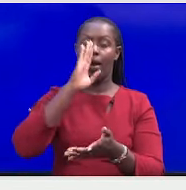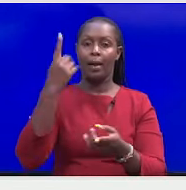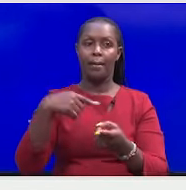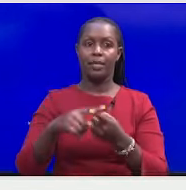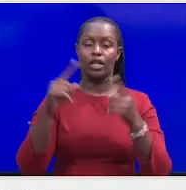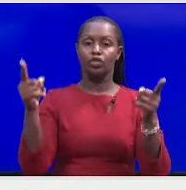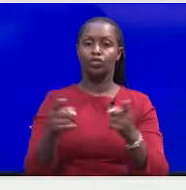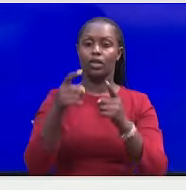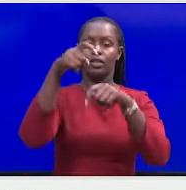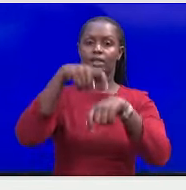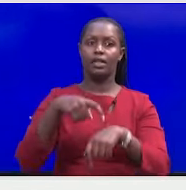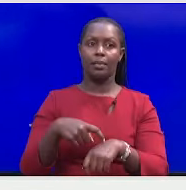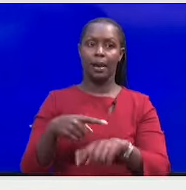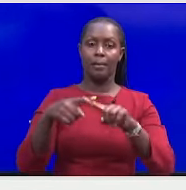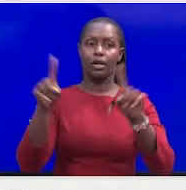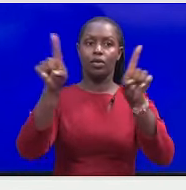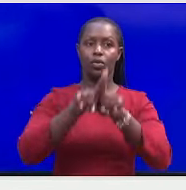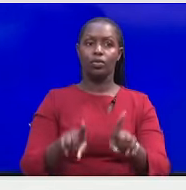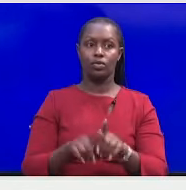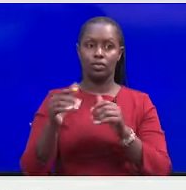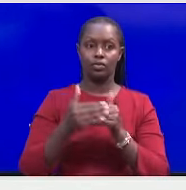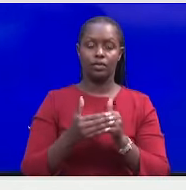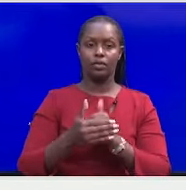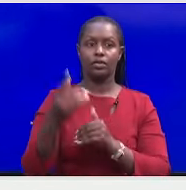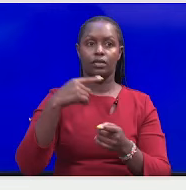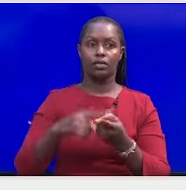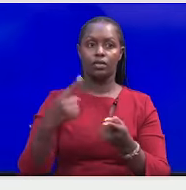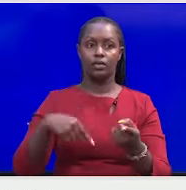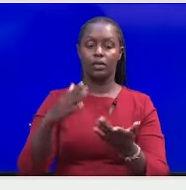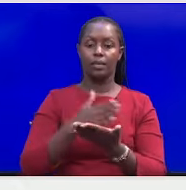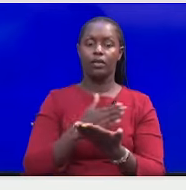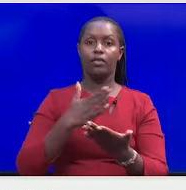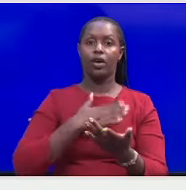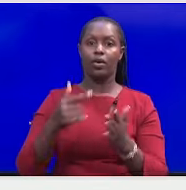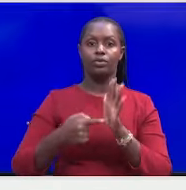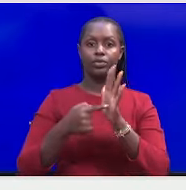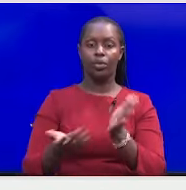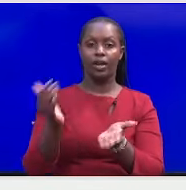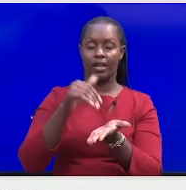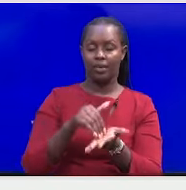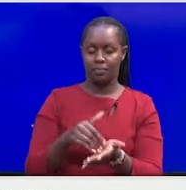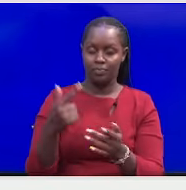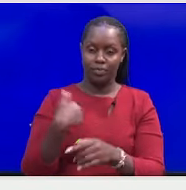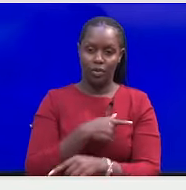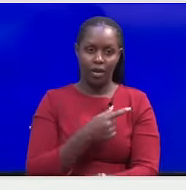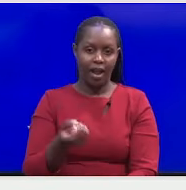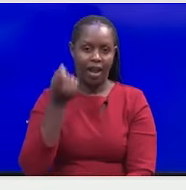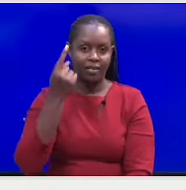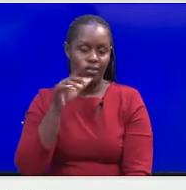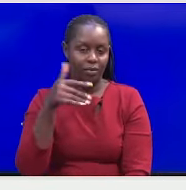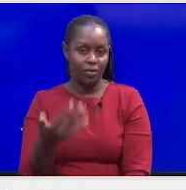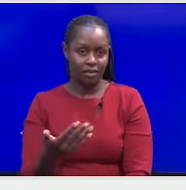just a short while. But of course, moving on to part of our coverage tonight, and we understand